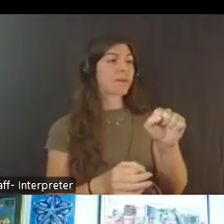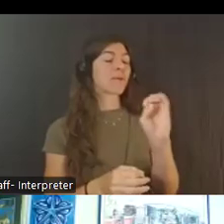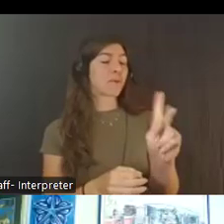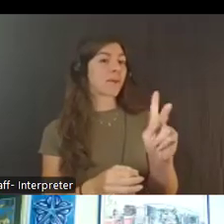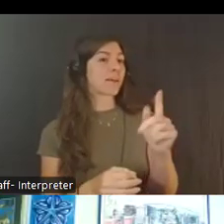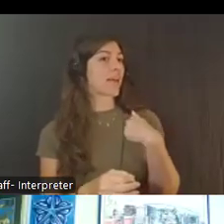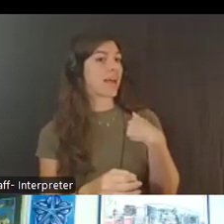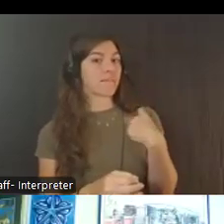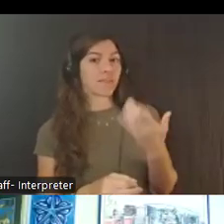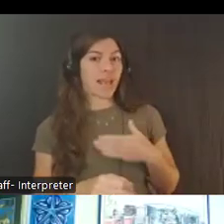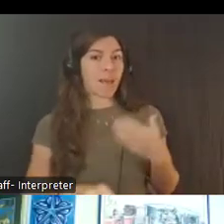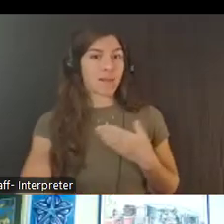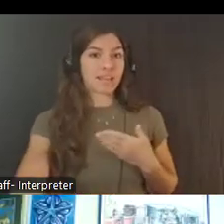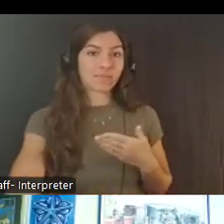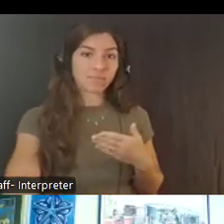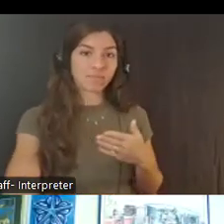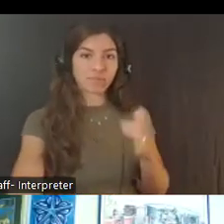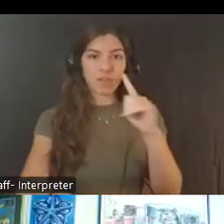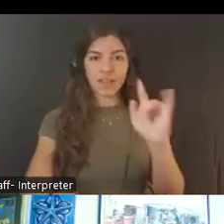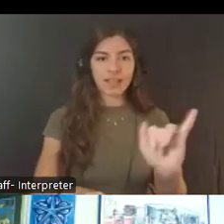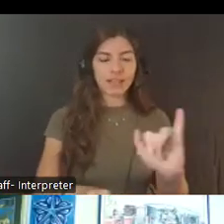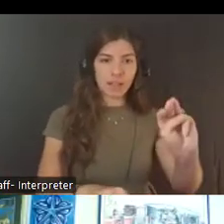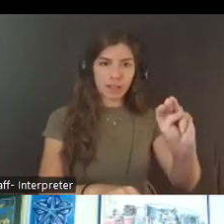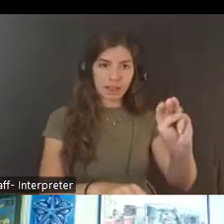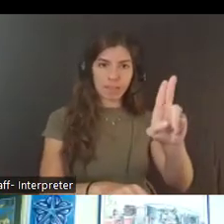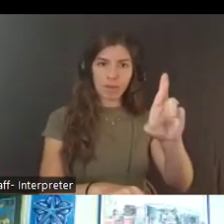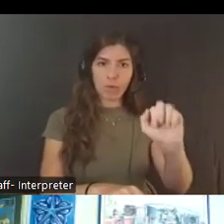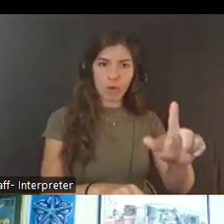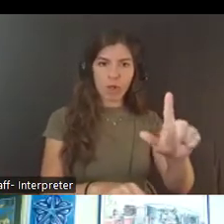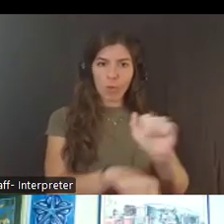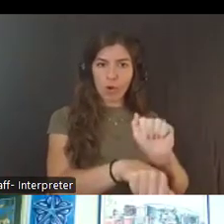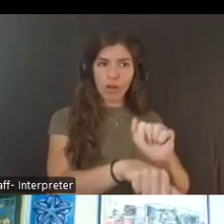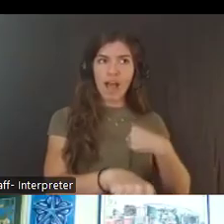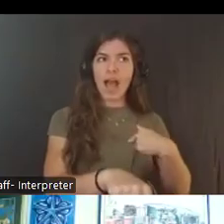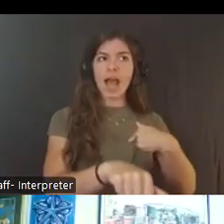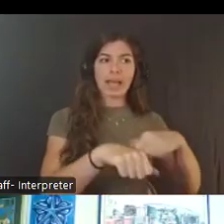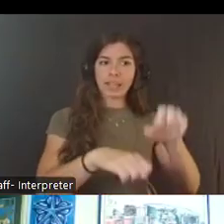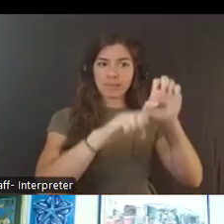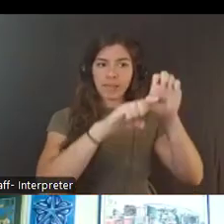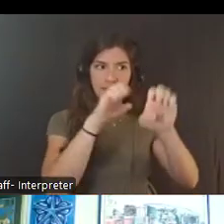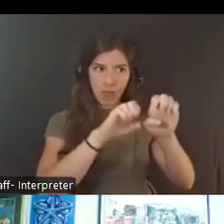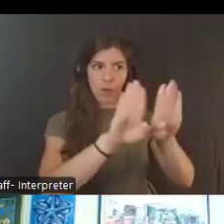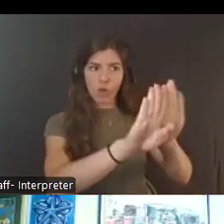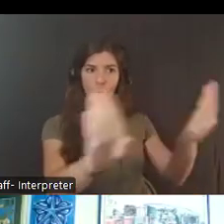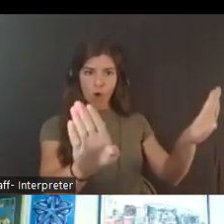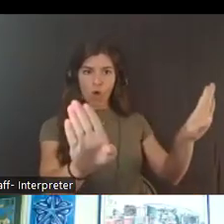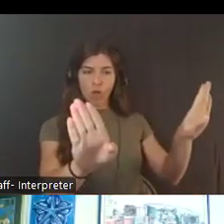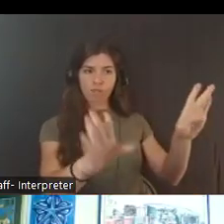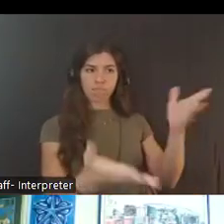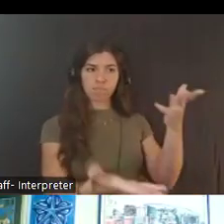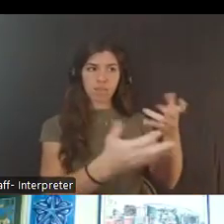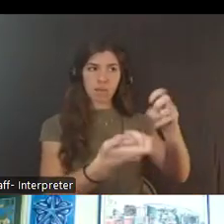be happy. As far as like mural work, I obviously can evaluate a wall, the problems that may